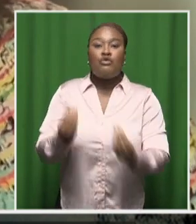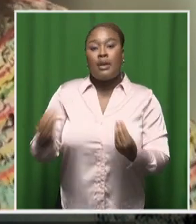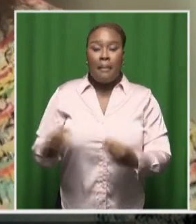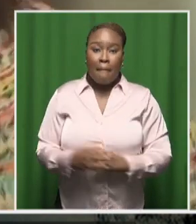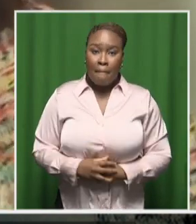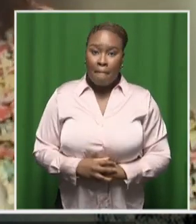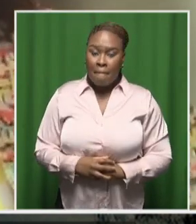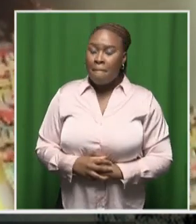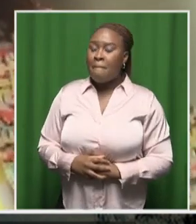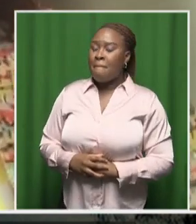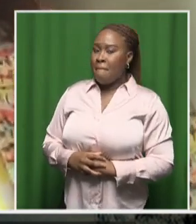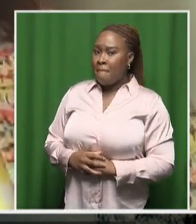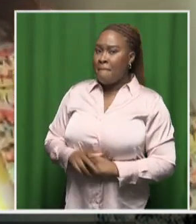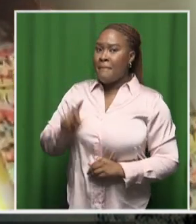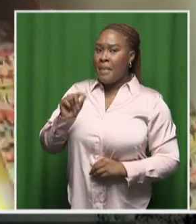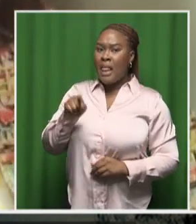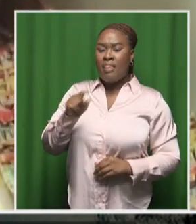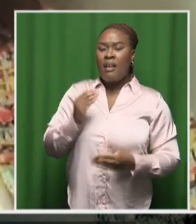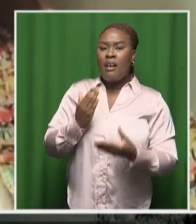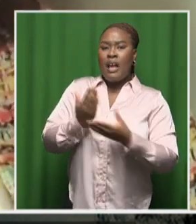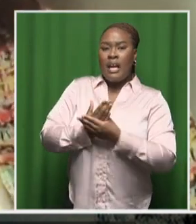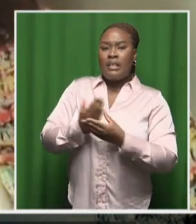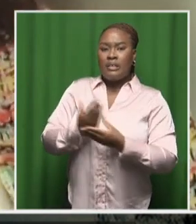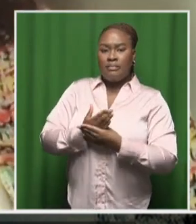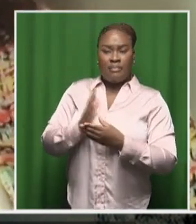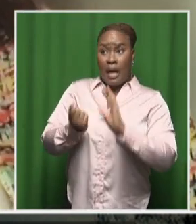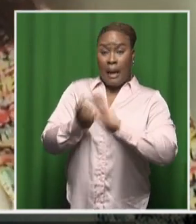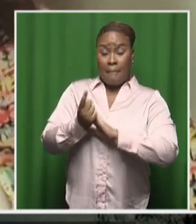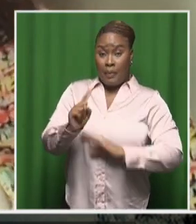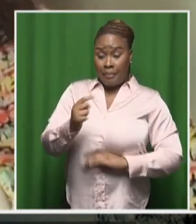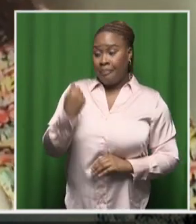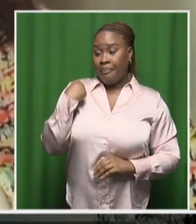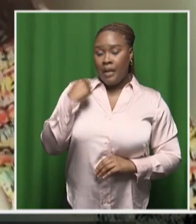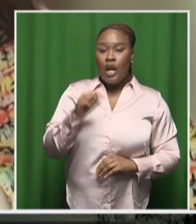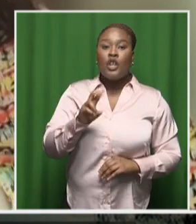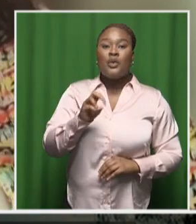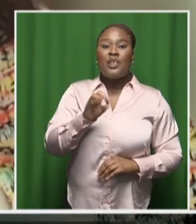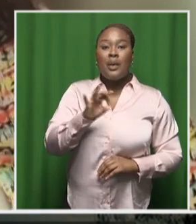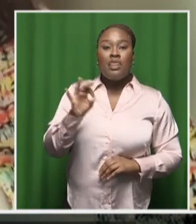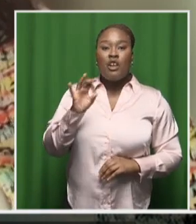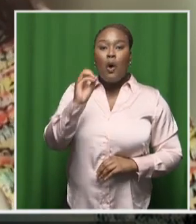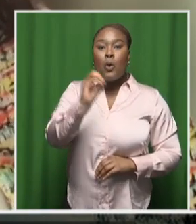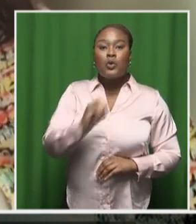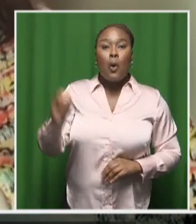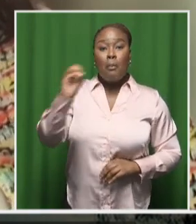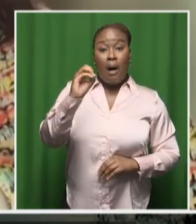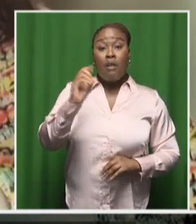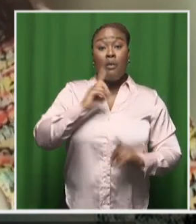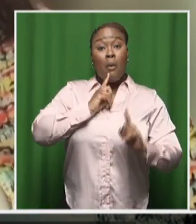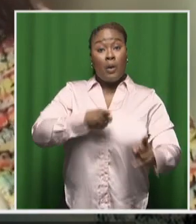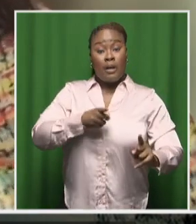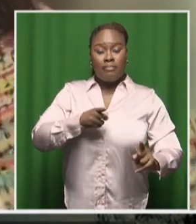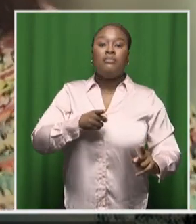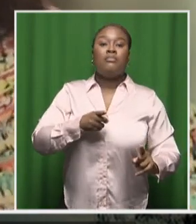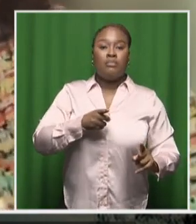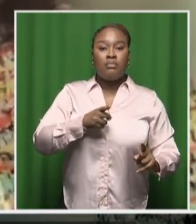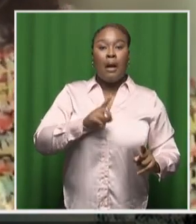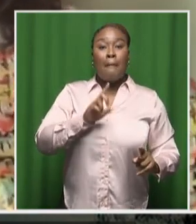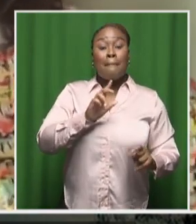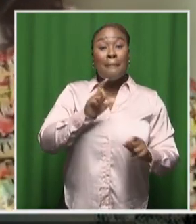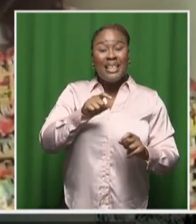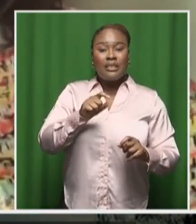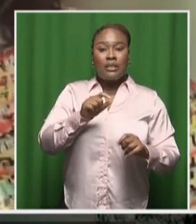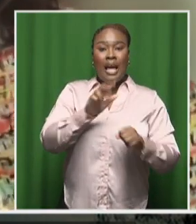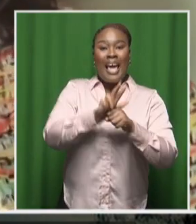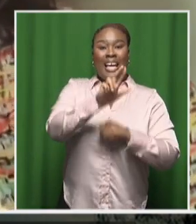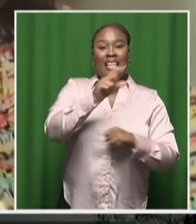case, so we'll look at it, and what happened was in October 2023, the man was ordered to pay 18,000 rand toward maintenance.